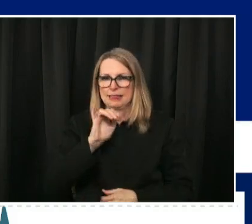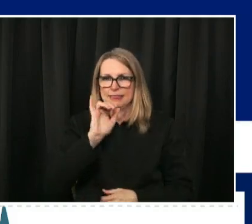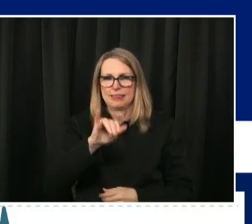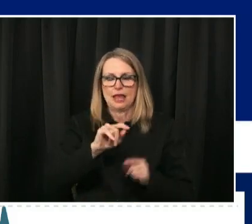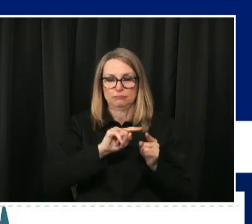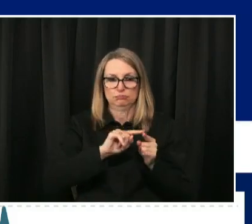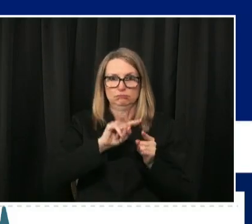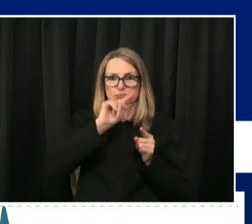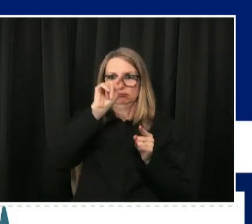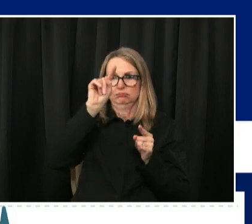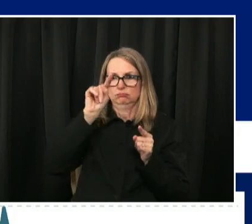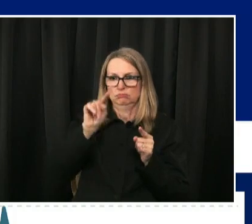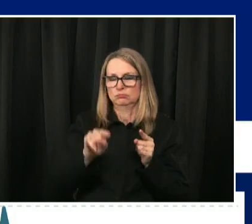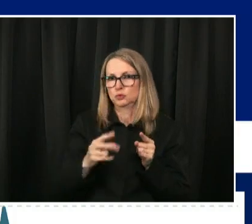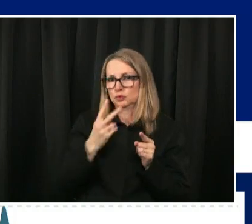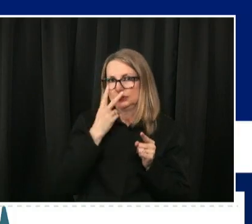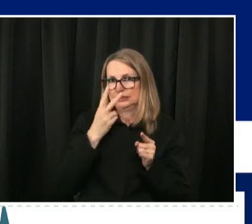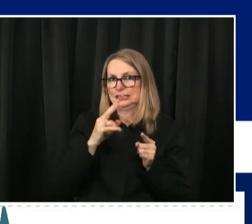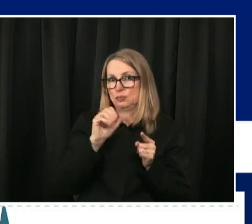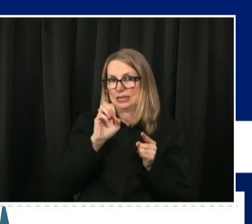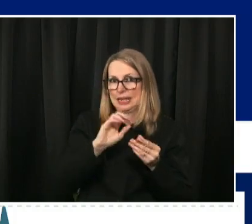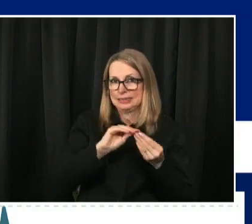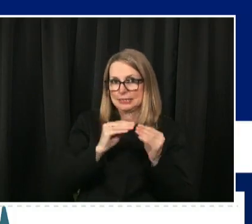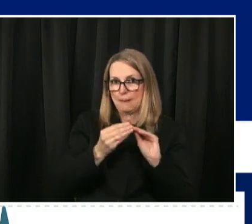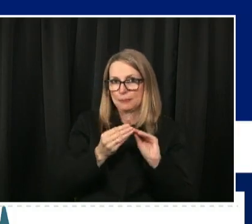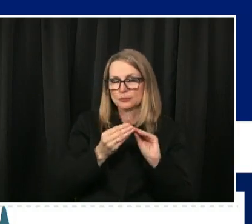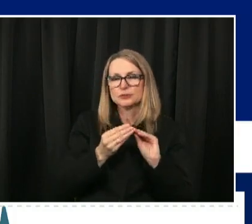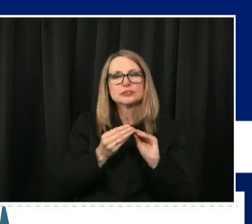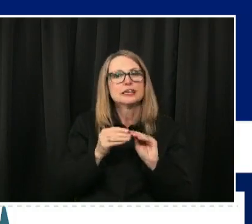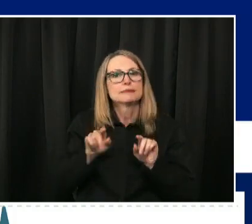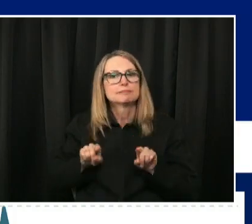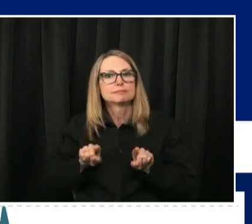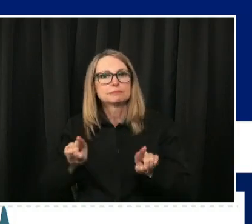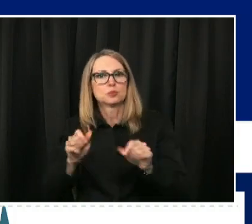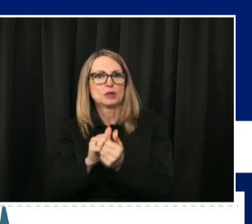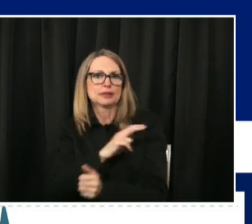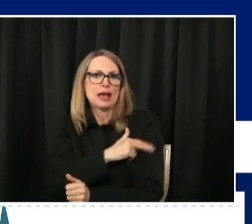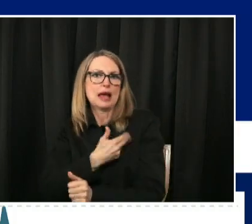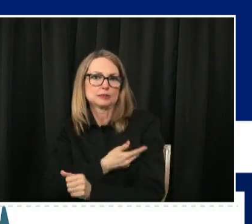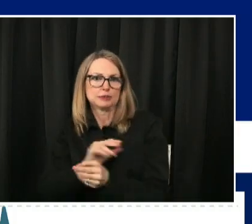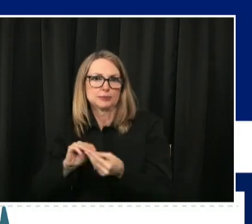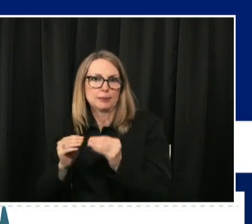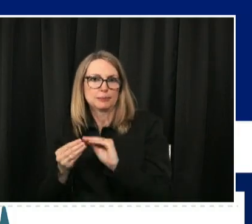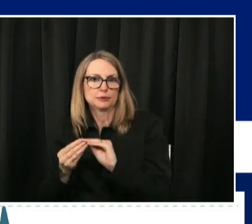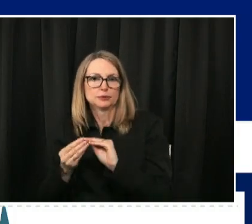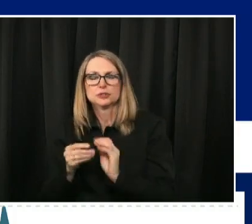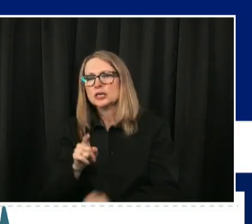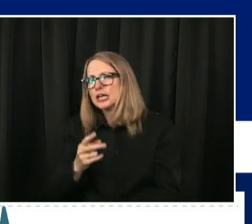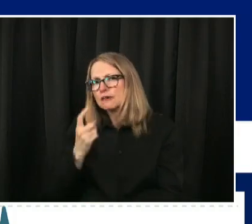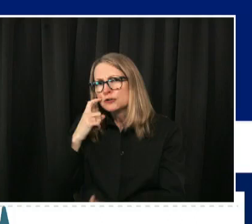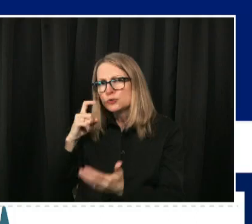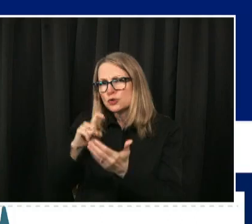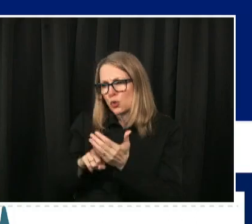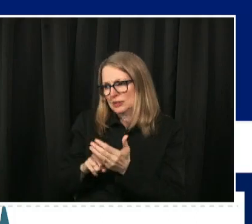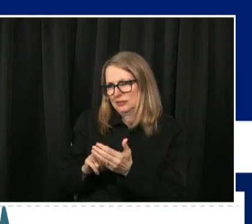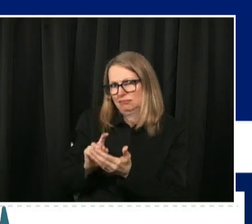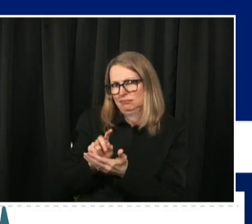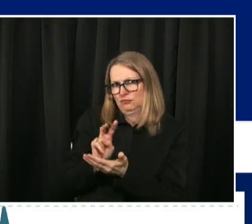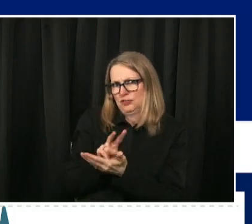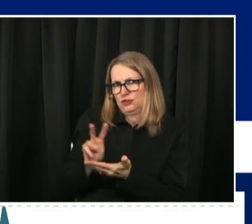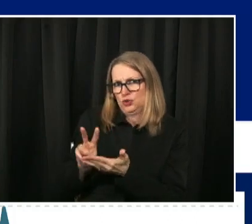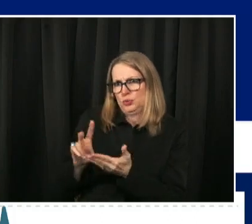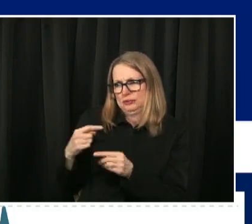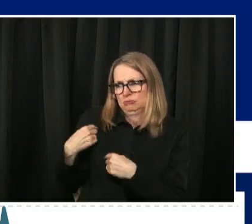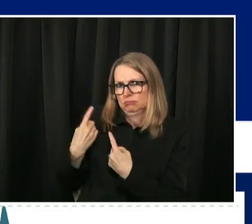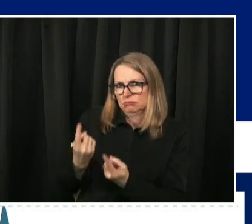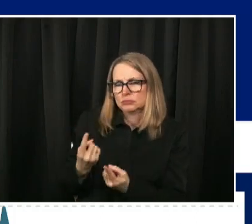are experiencing in case counts, we're also now seeing in hospitalization. So if you look at the hospitalization data for the last 2 weeks or so, again, it